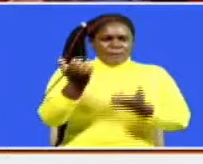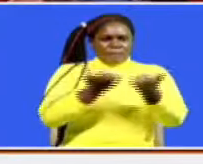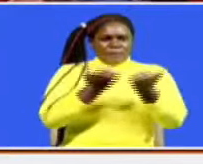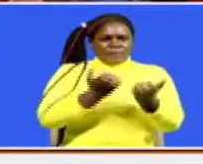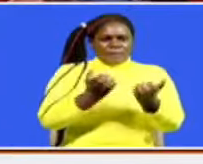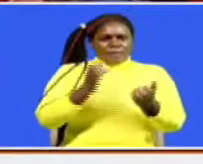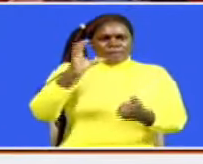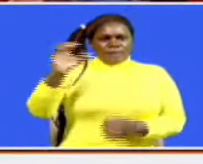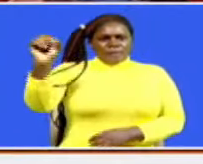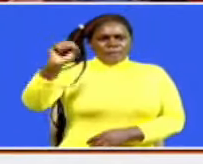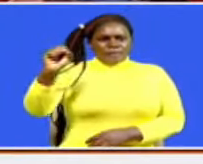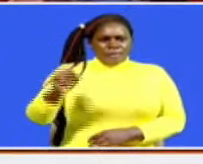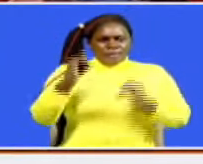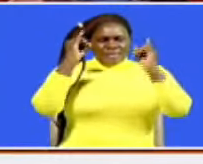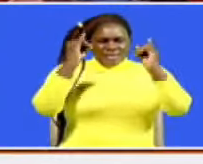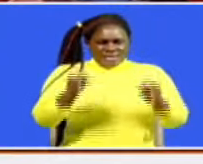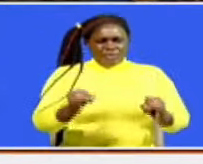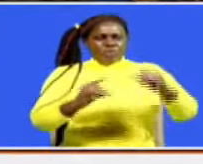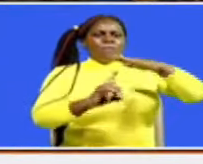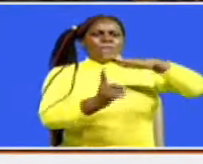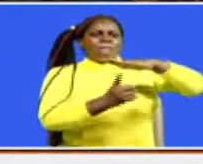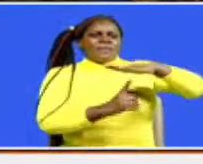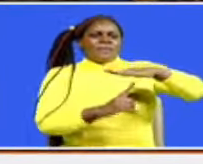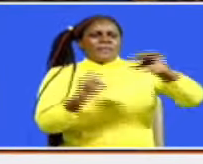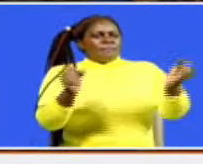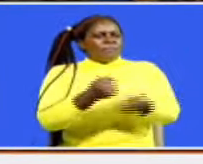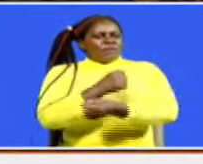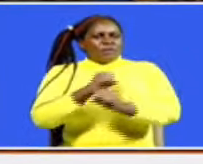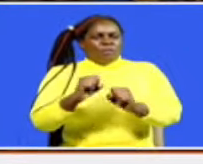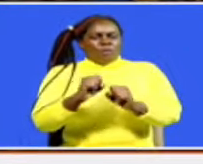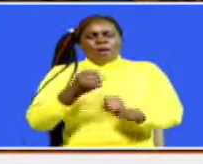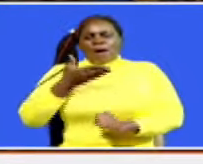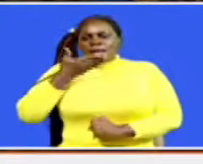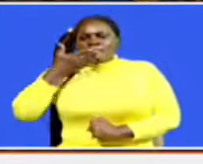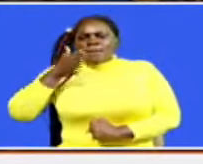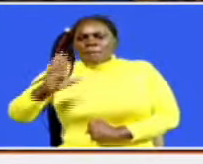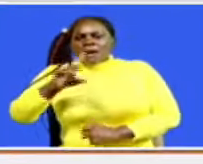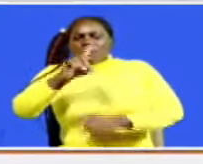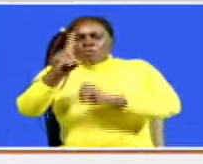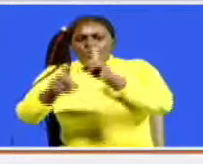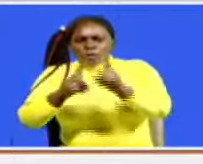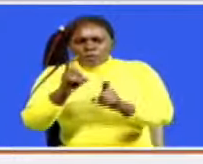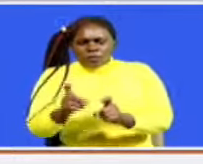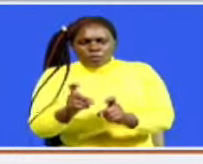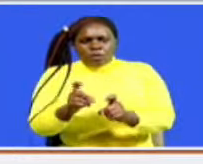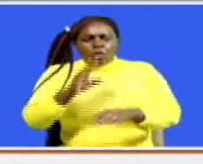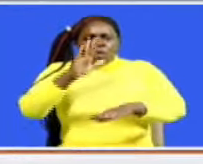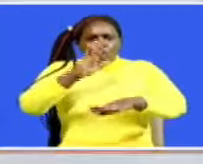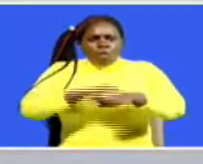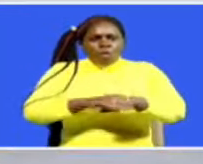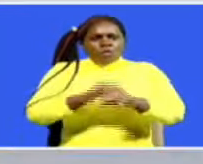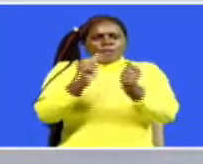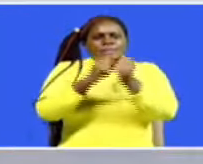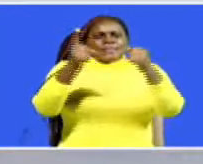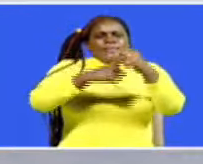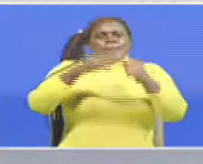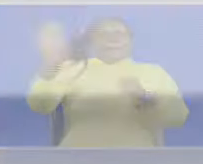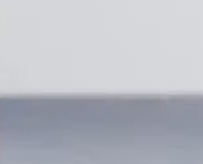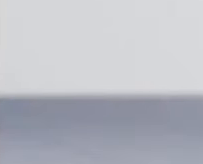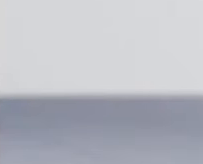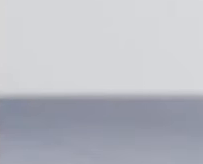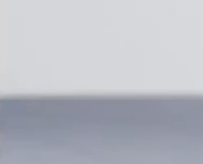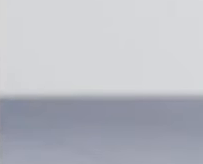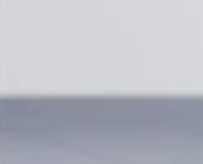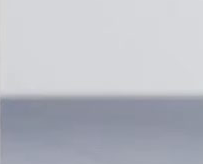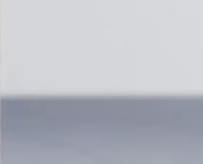The CS, who is new in the ministry, could not authoritatively answer questions regarding the 16 billion edible